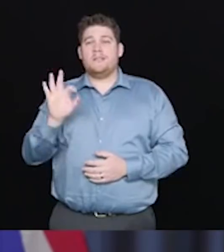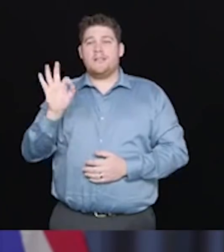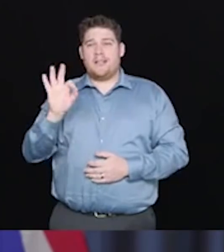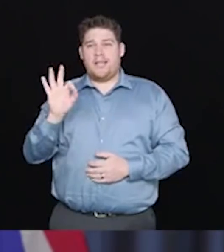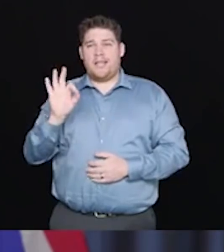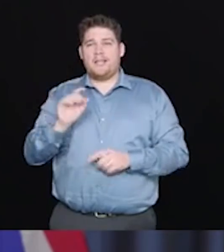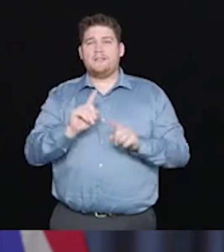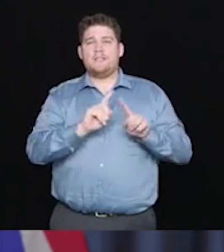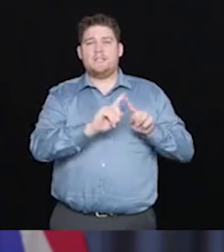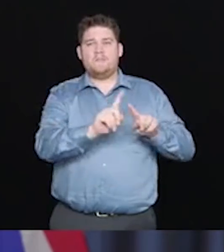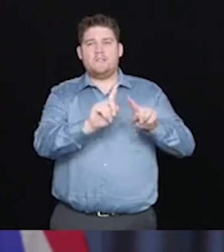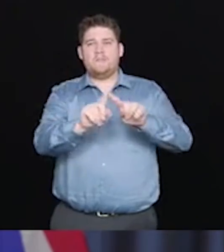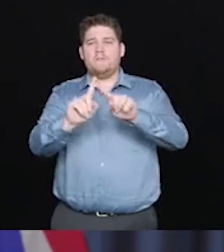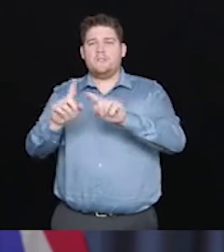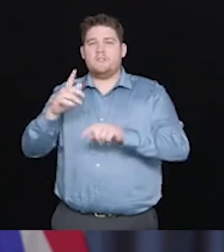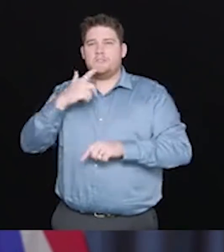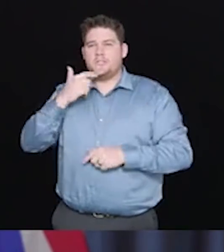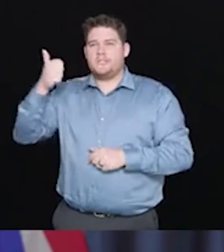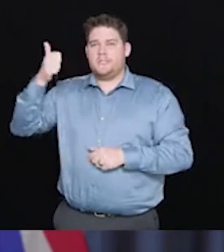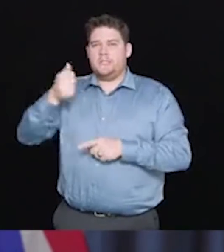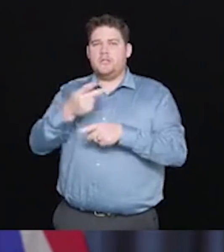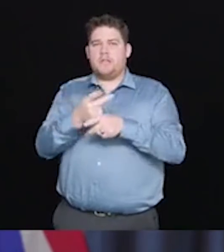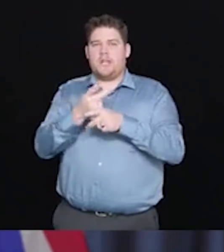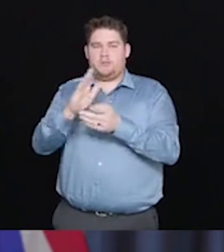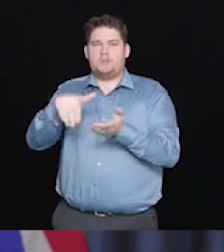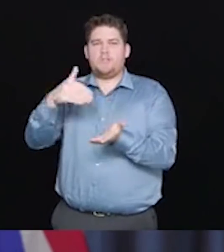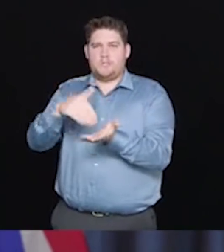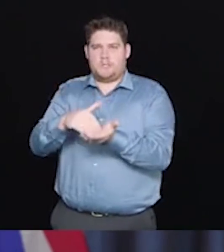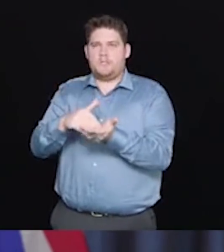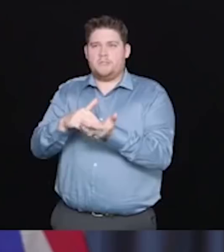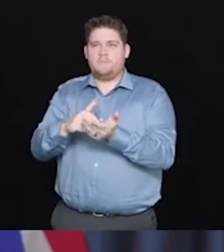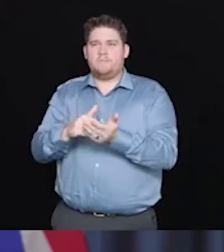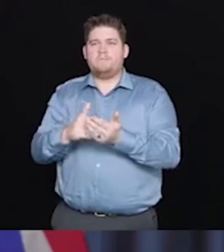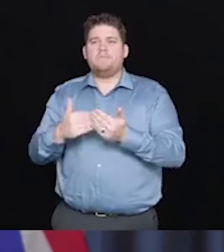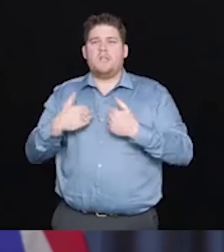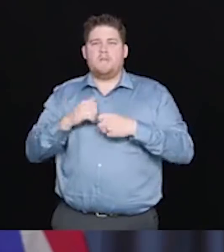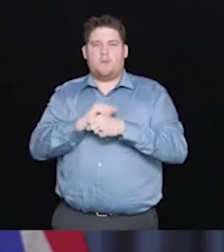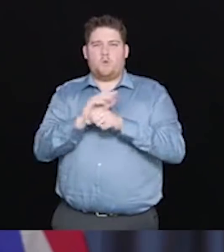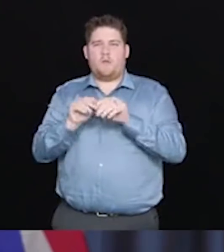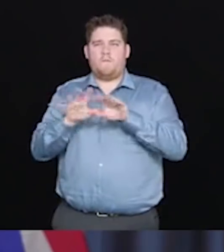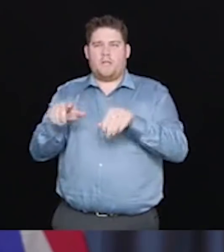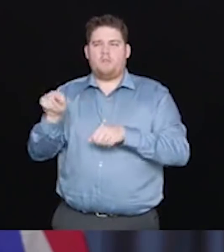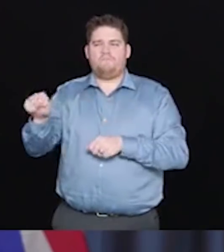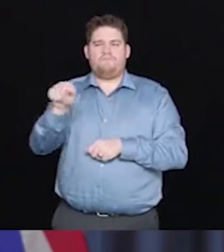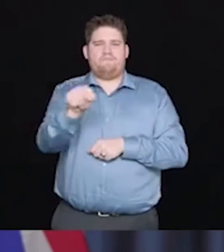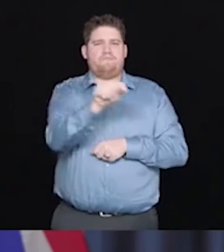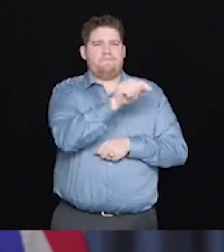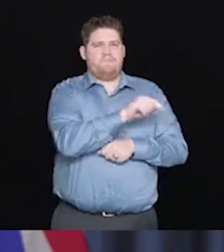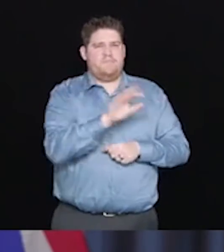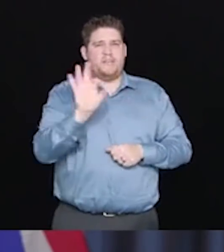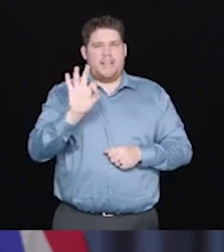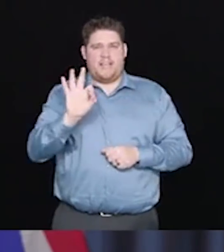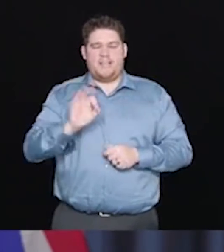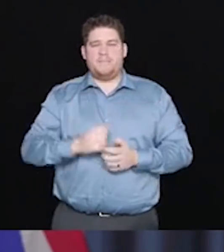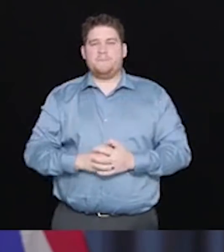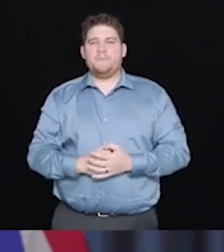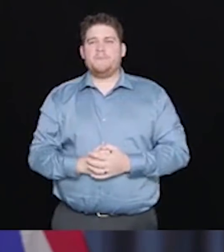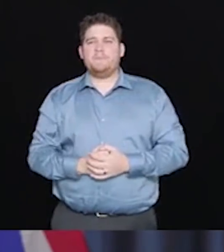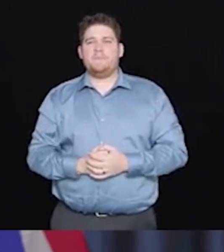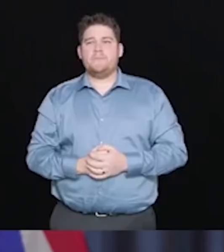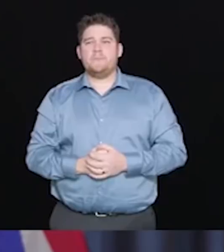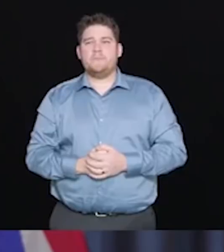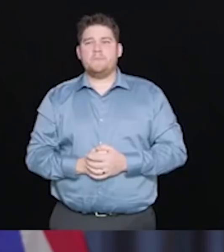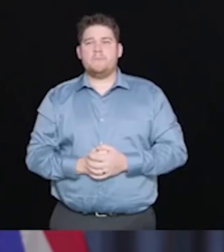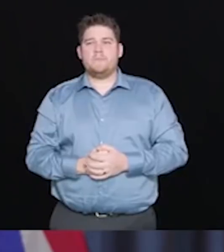There's no change in that number today, and all of the stats stay the same with the exception of the 2. One, the